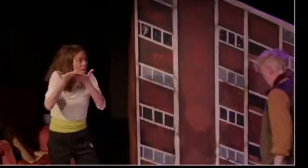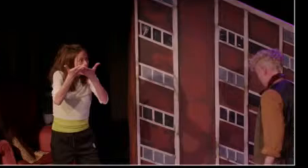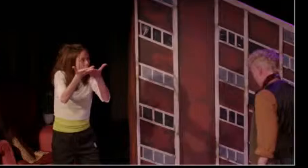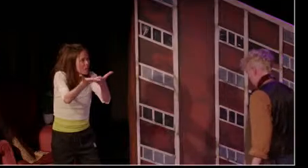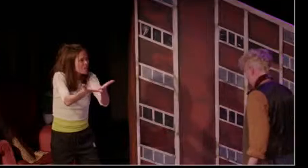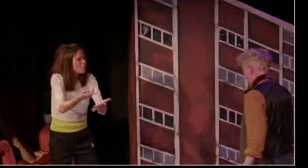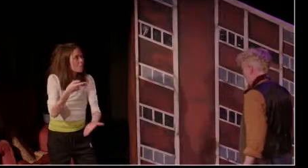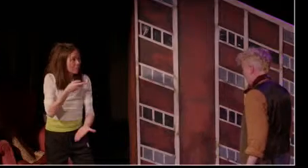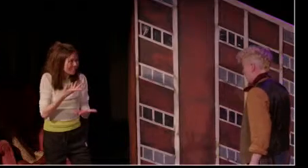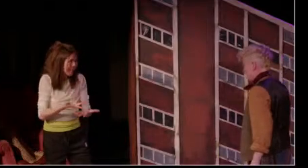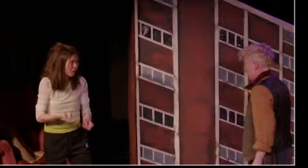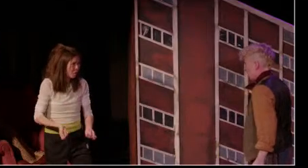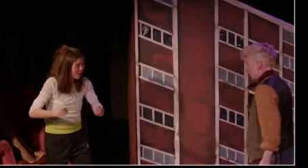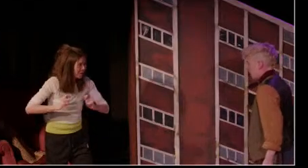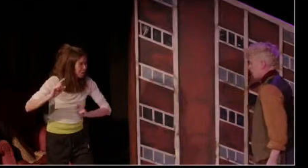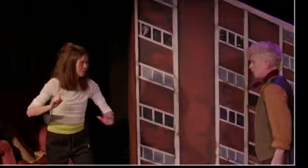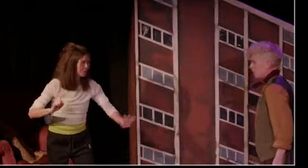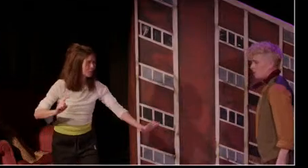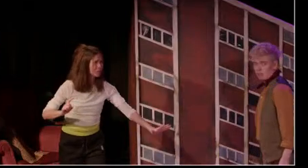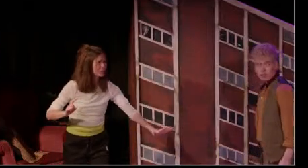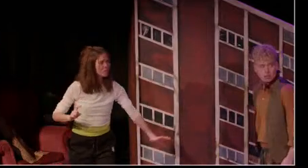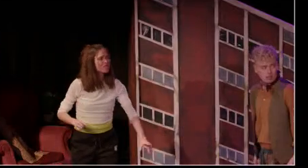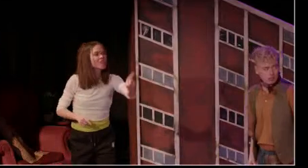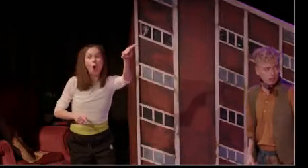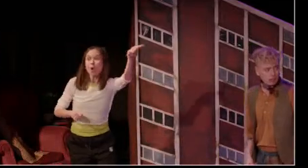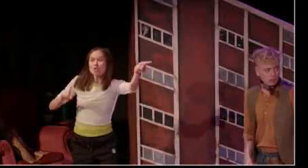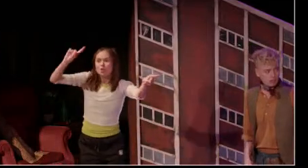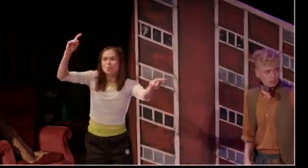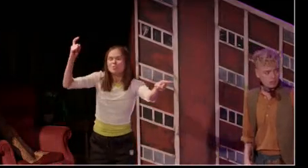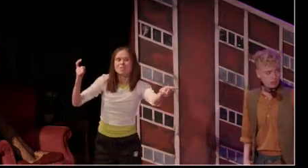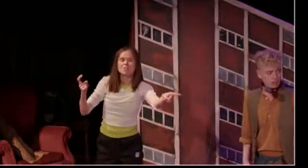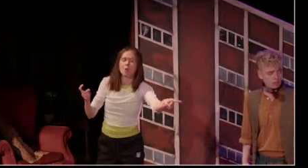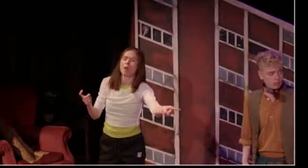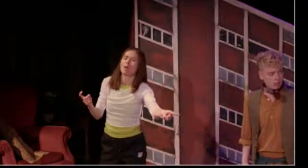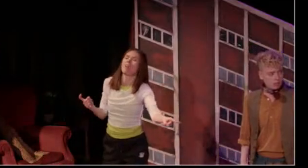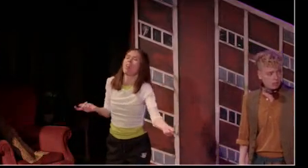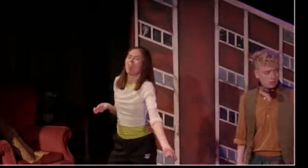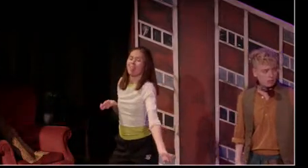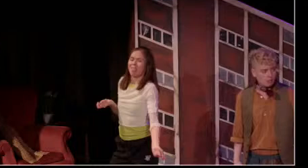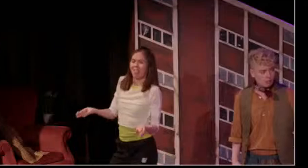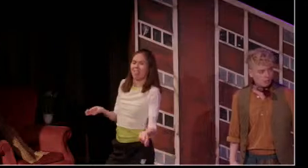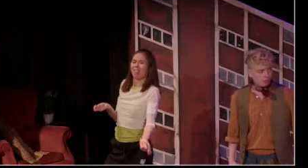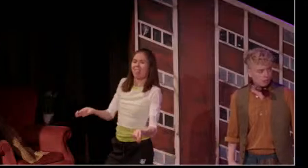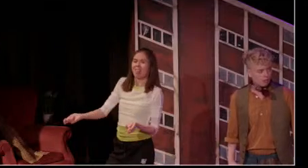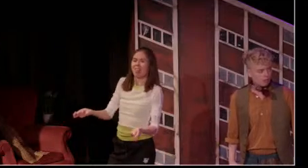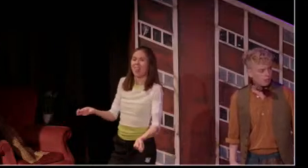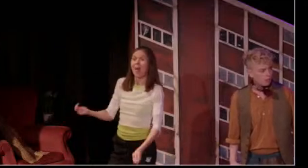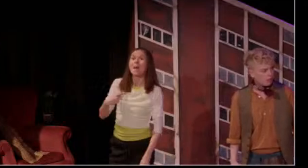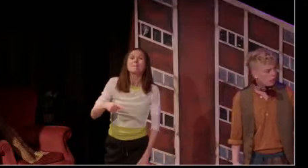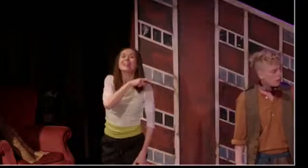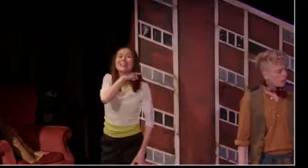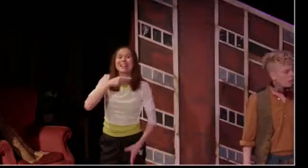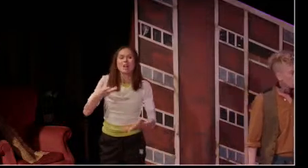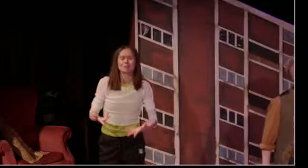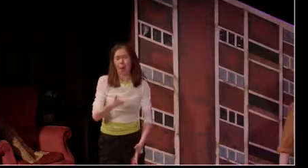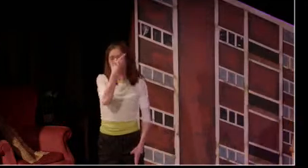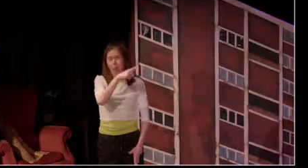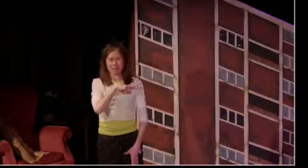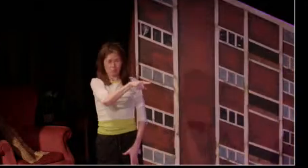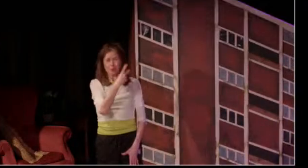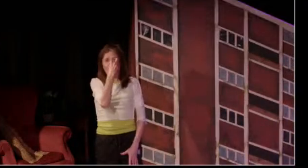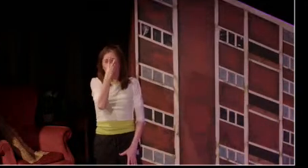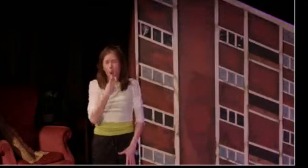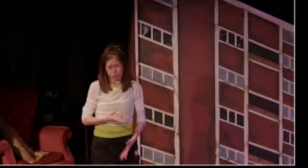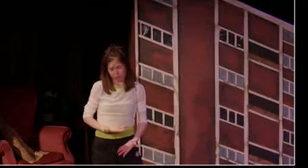You, old pimp. You're lucky that by killing you, I'll only cut short your life by 1 week.